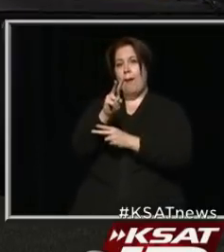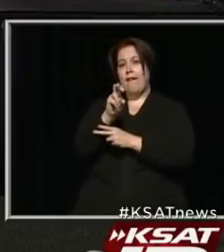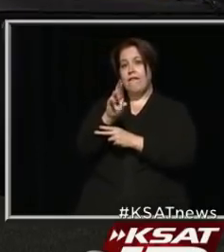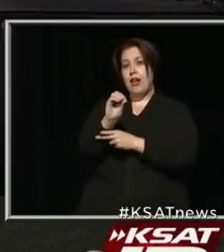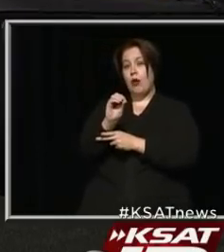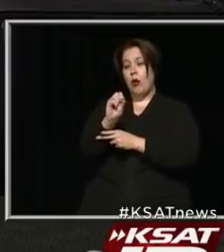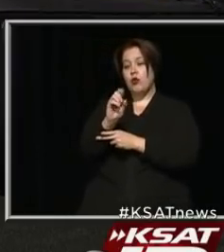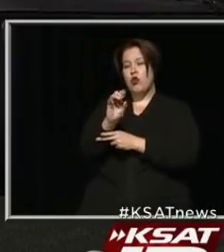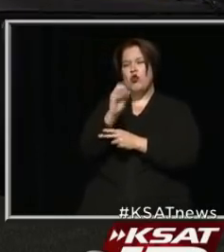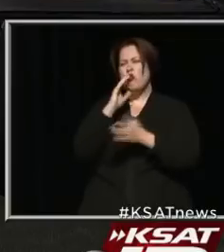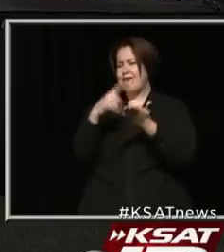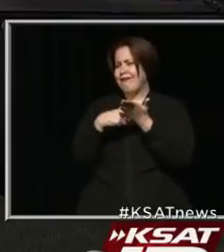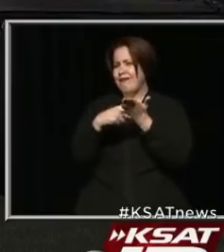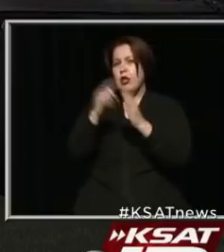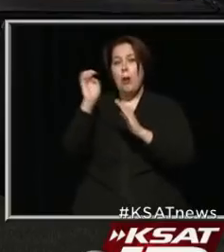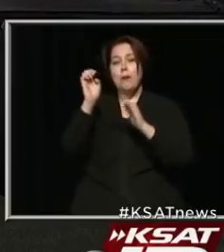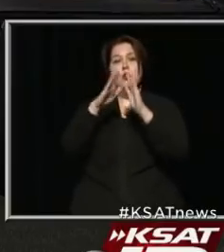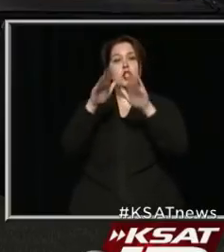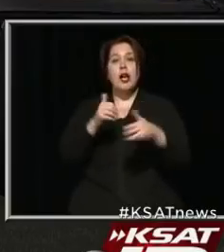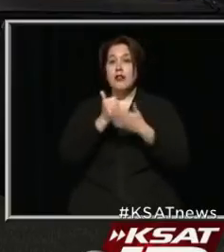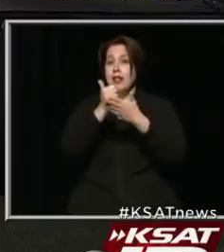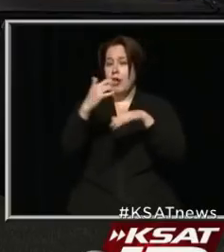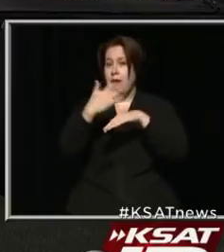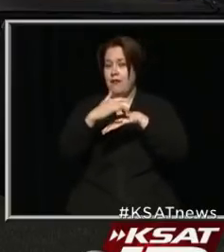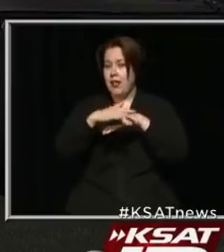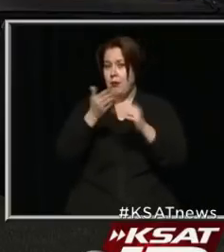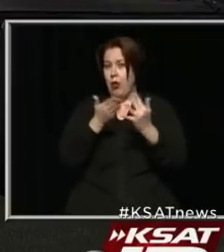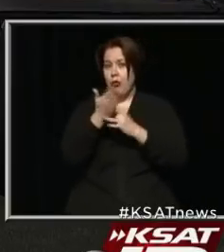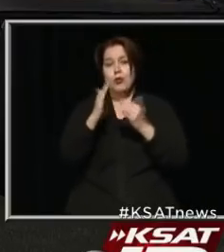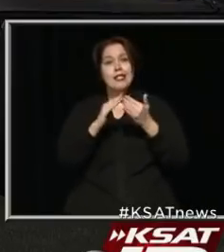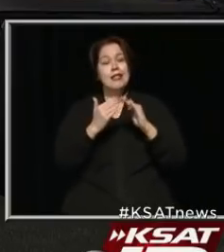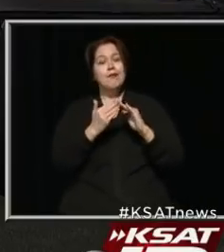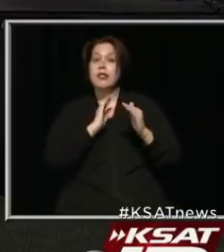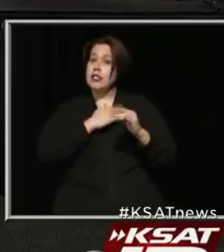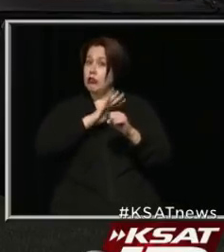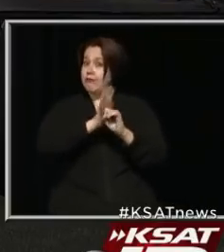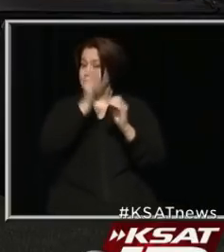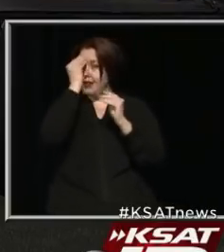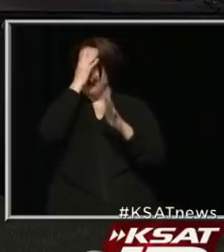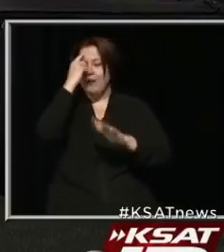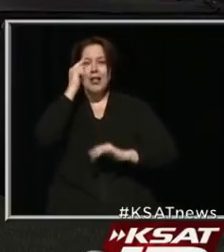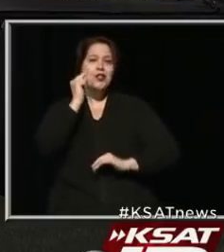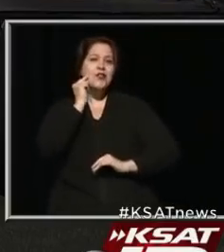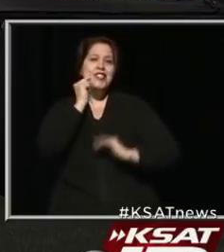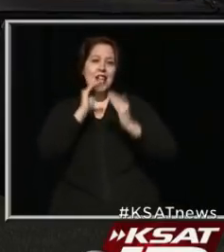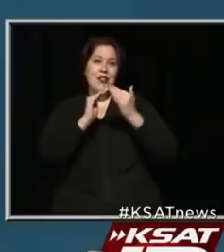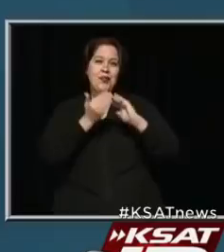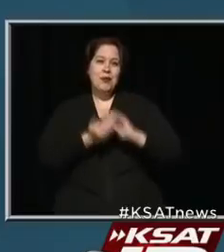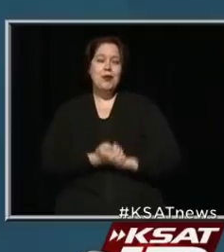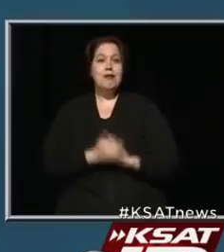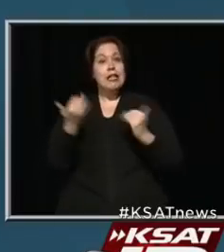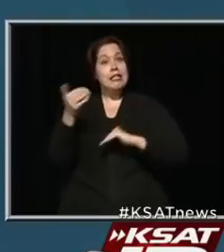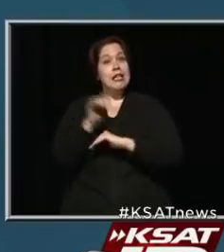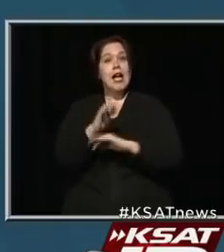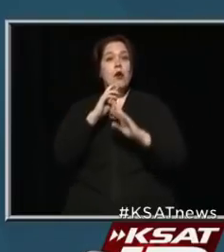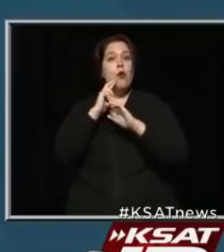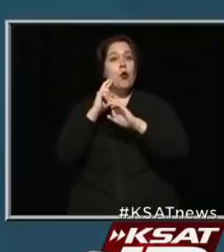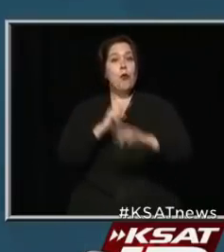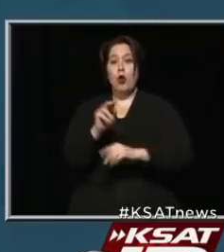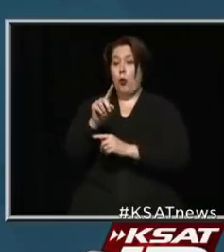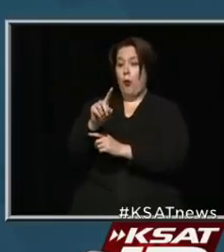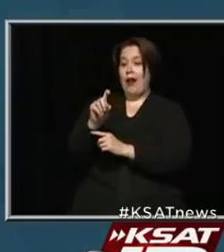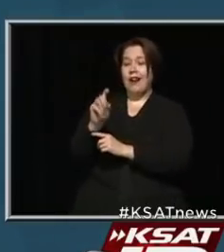a little bit about our emergency housing assistance available through the city. This is our COVID-19 update for the San Antonio community. Tonight, we're reporting